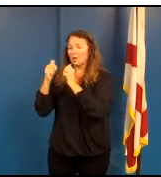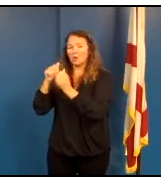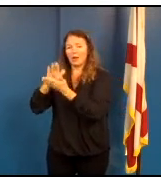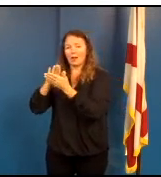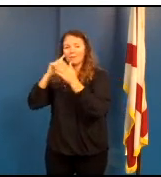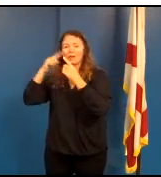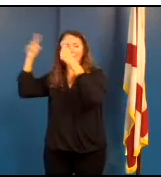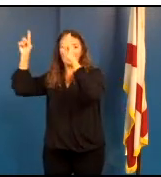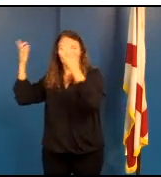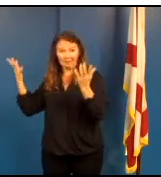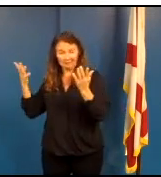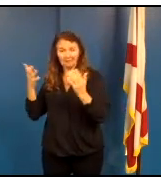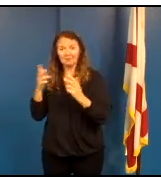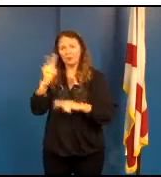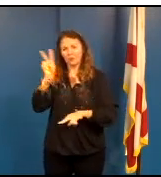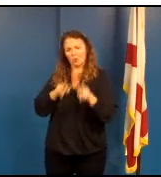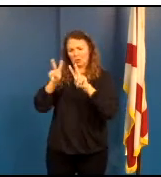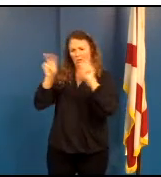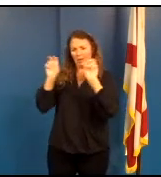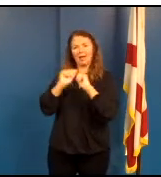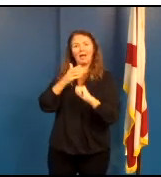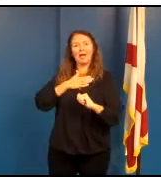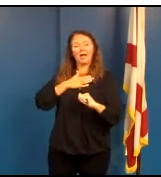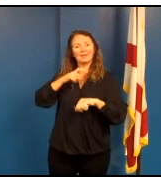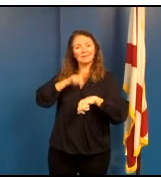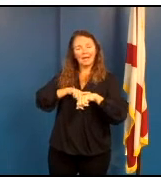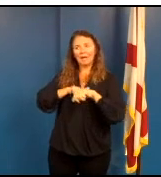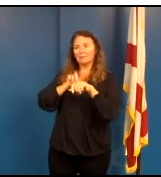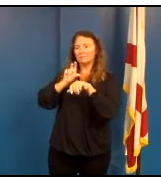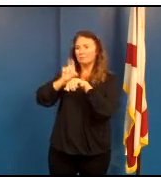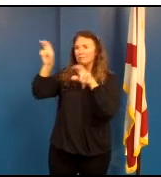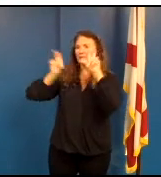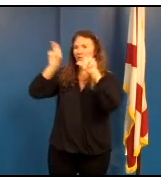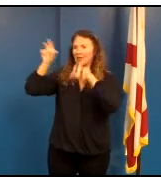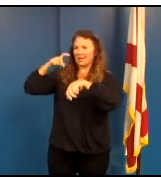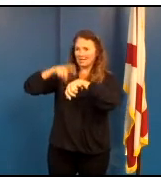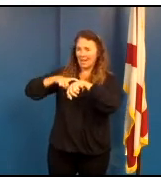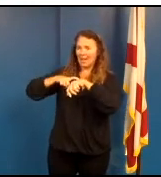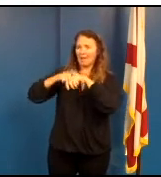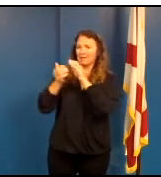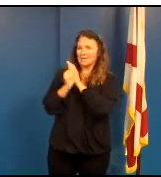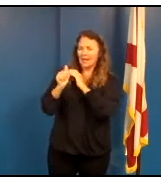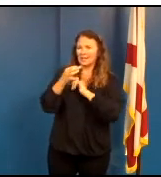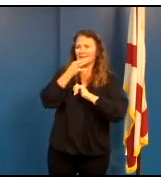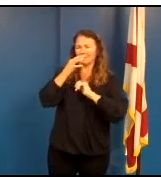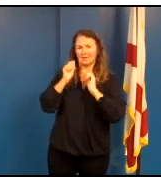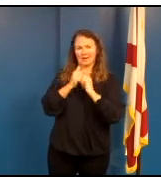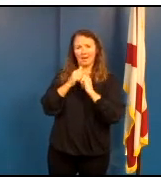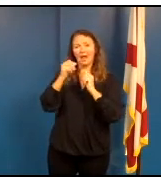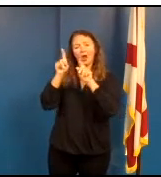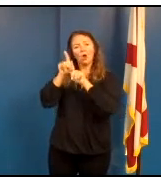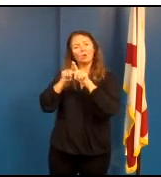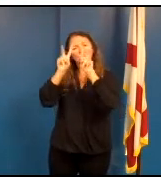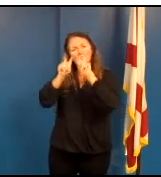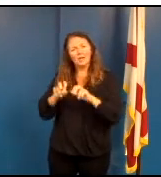academic excellence, look at how we invest our time and our talent and our treasure in accomplishing those, and then assess how